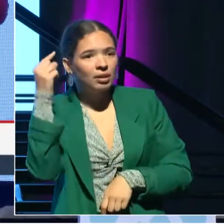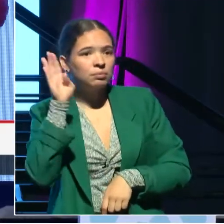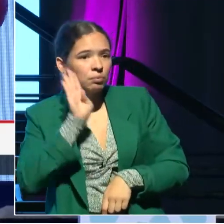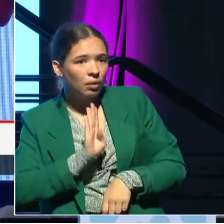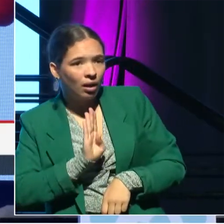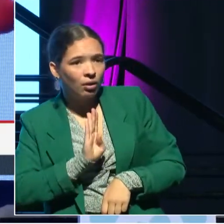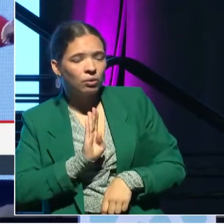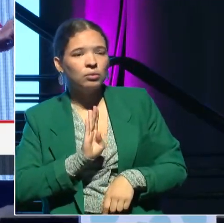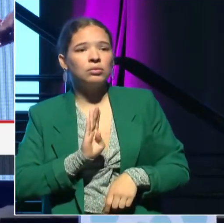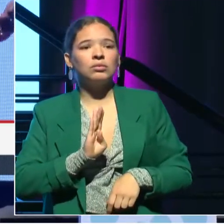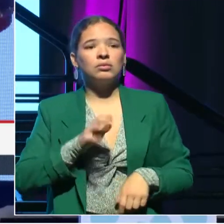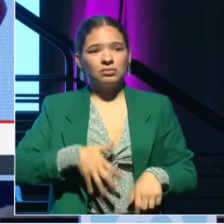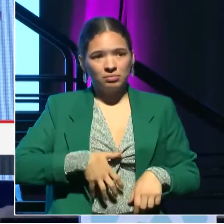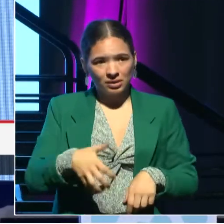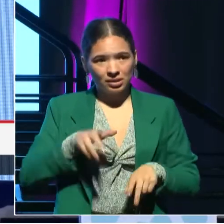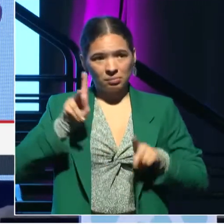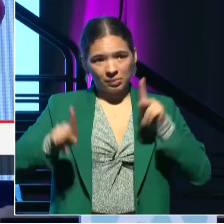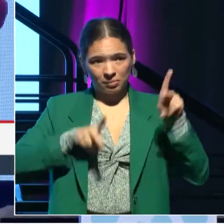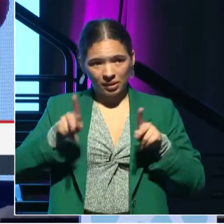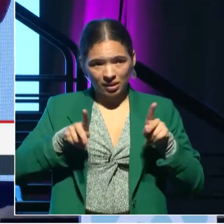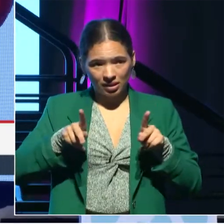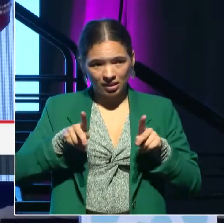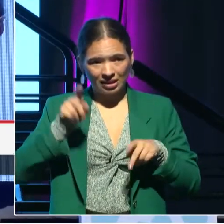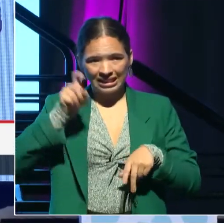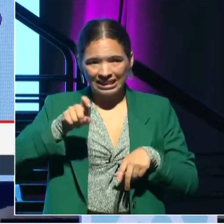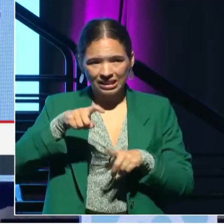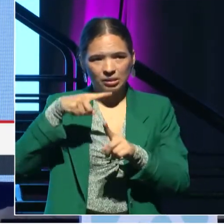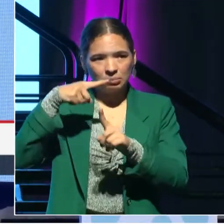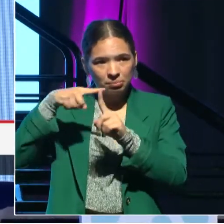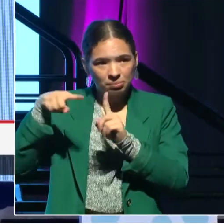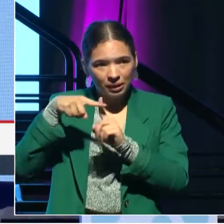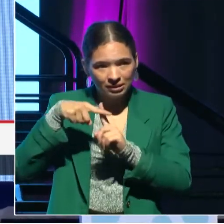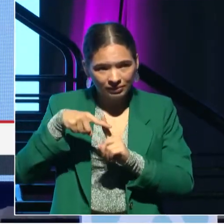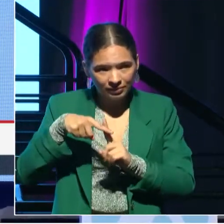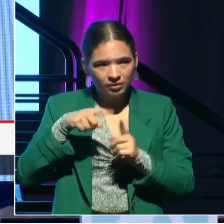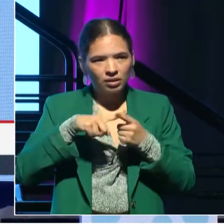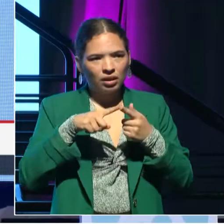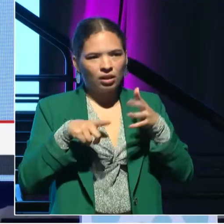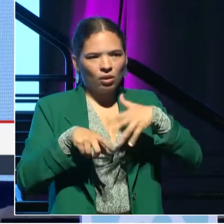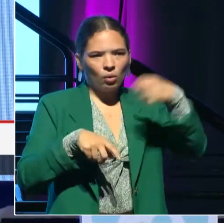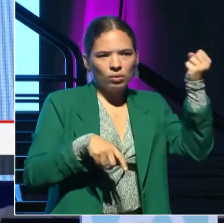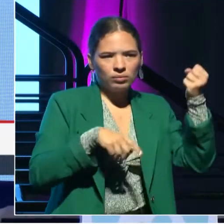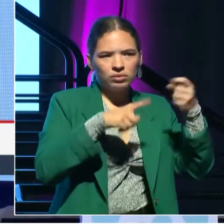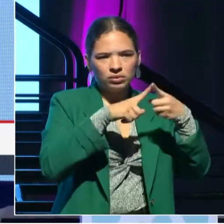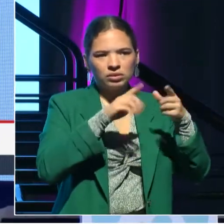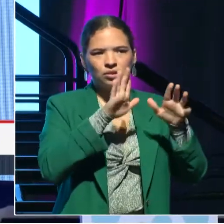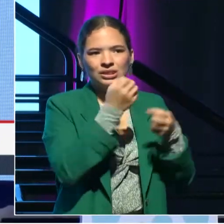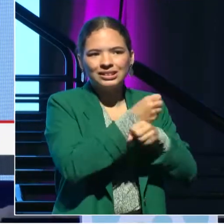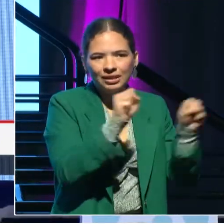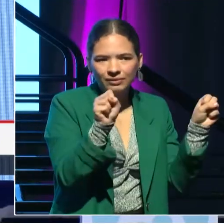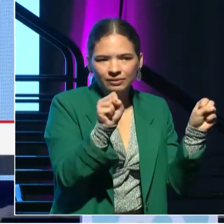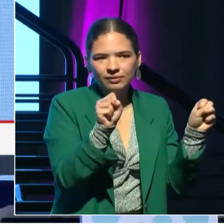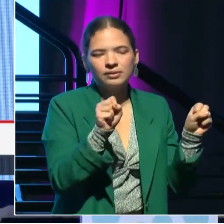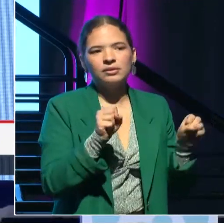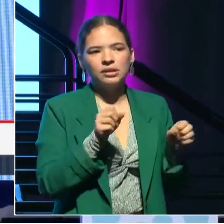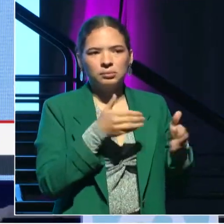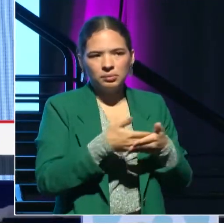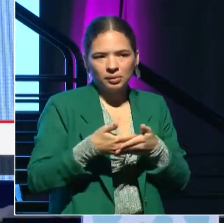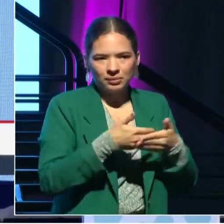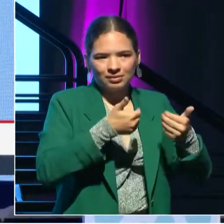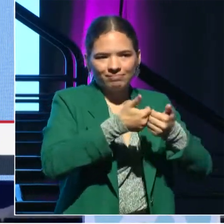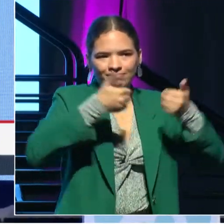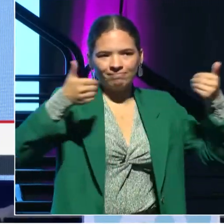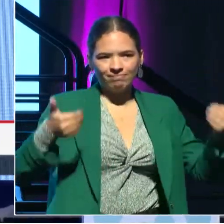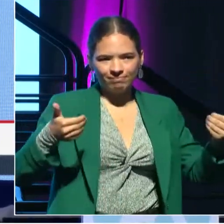positive had their babies physically removed from the room, right, for the safety of the baby. And I think at the end of the day, a lot of the social support